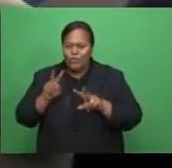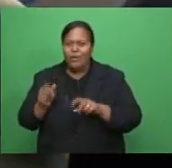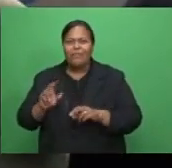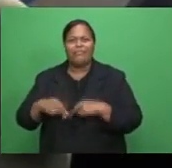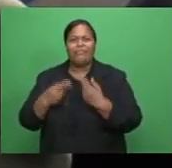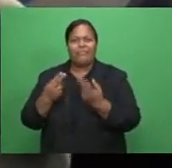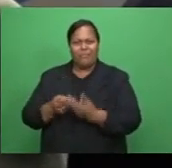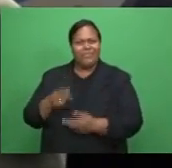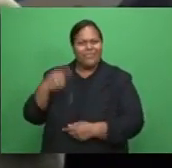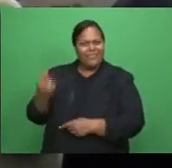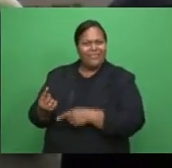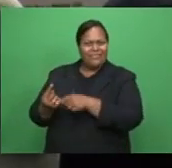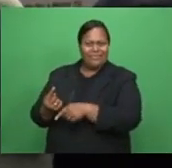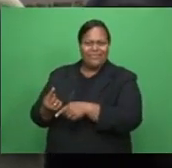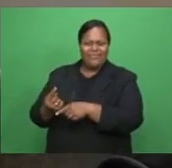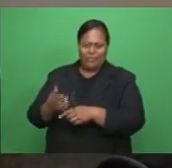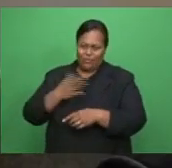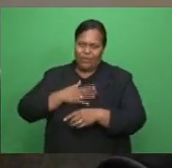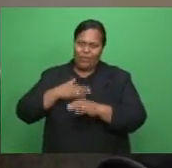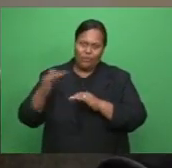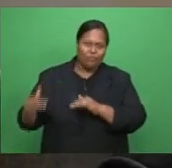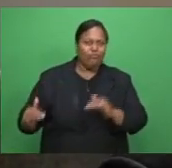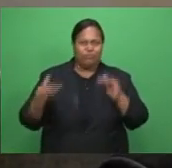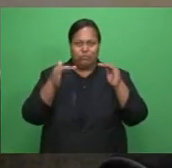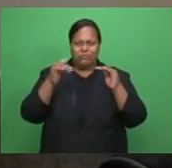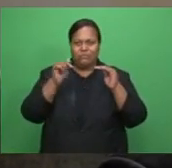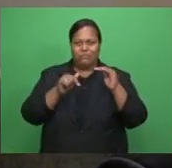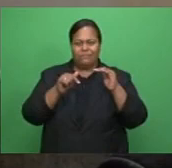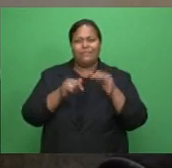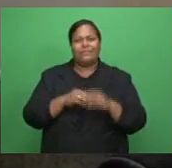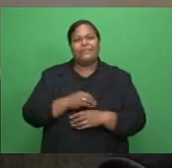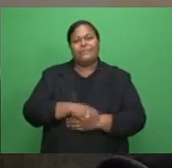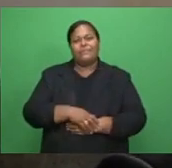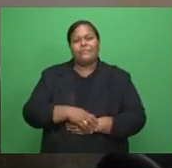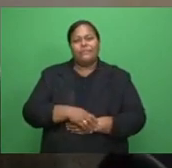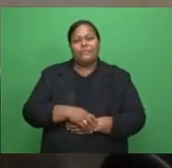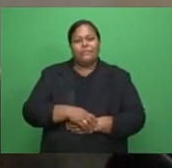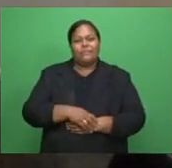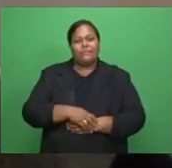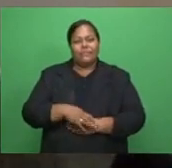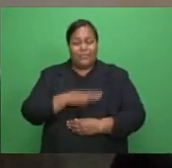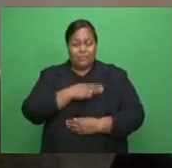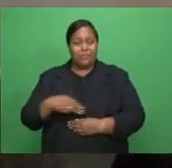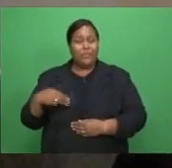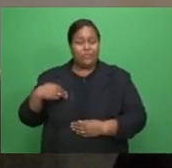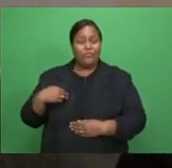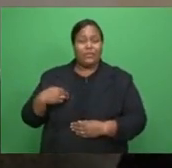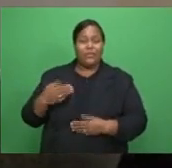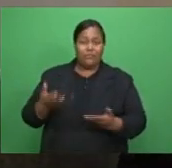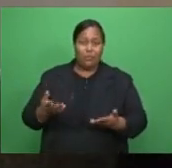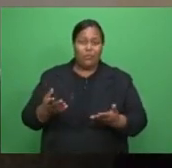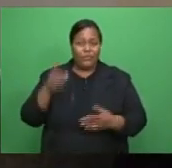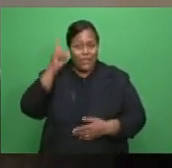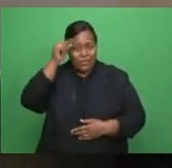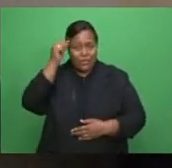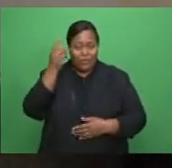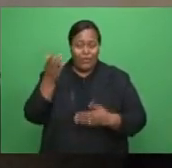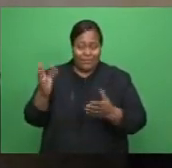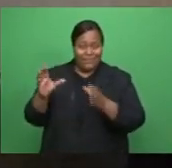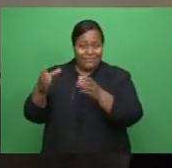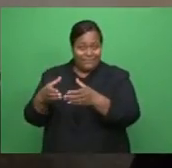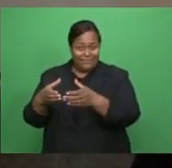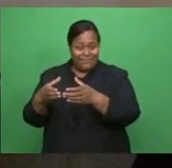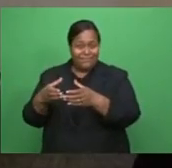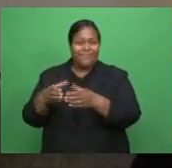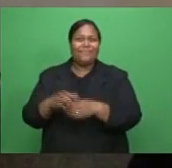advanced economic platform. The Ministry of Itauke Affairs has confidence in this partnership because we